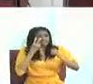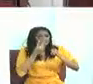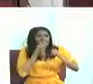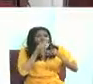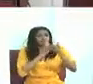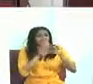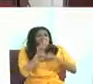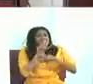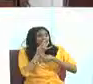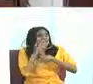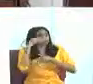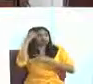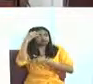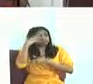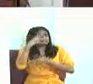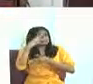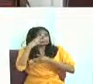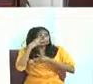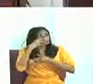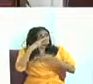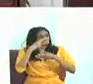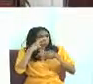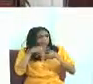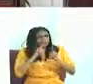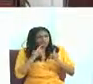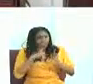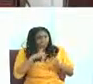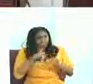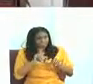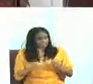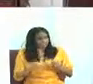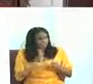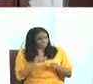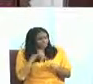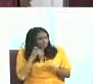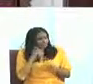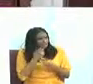sunshine, but we just stay in the dry bones.